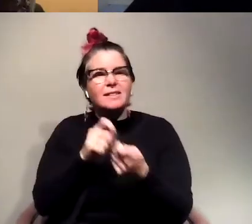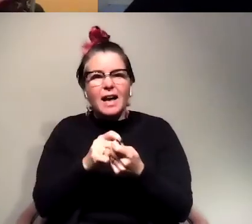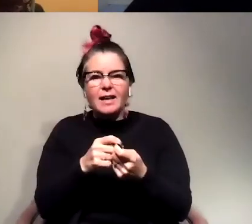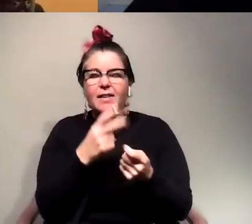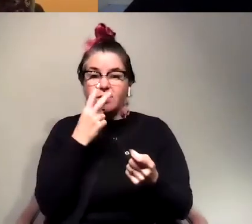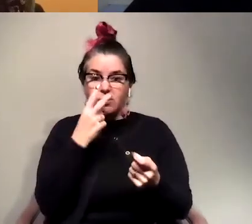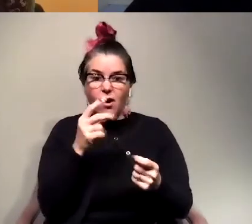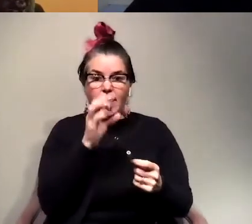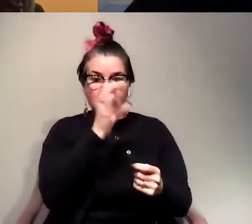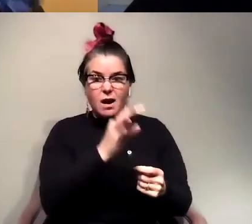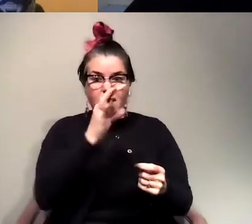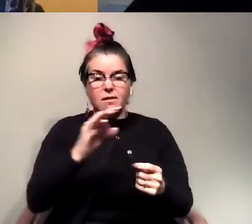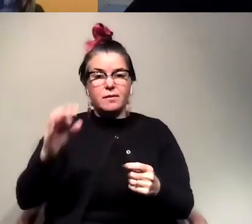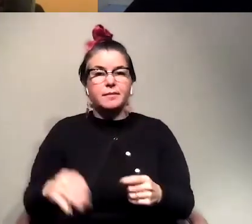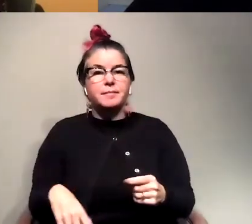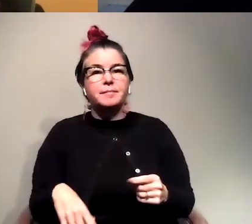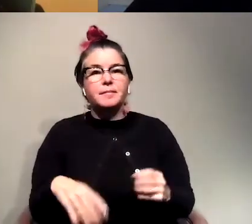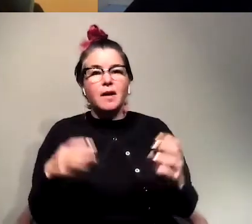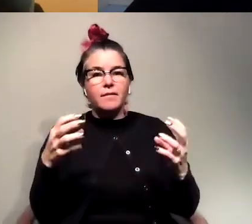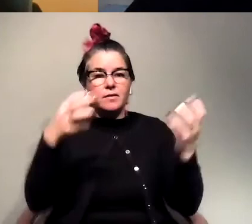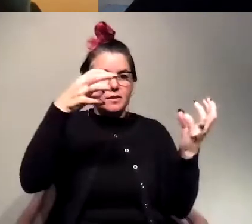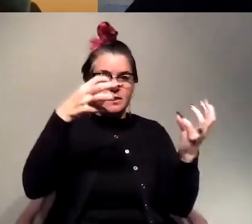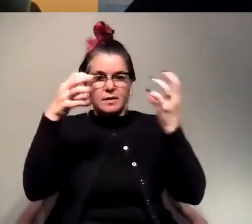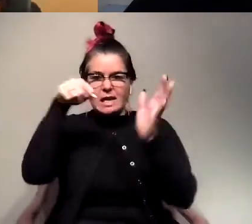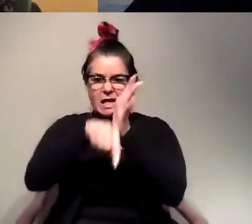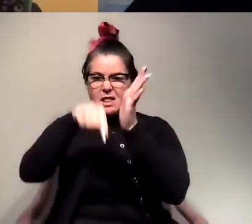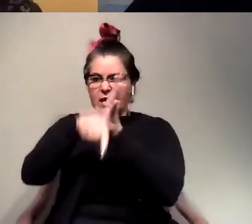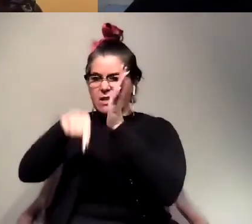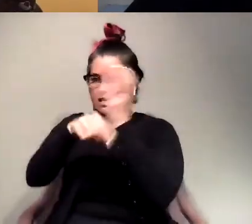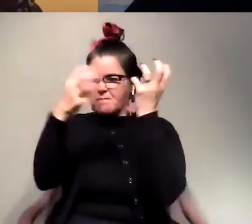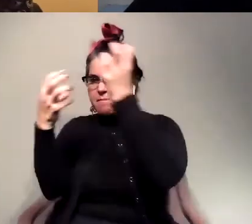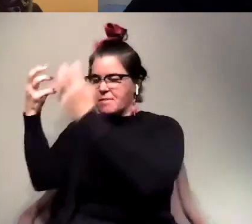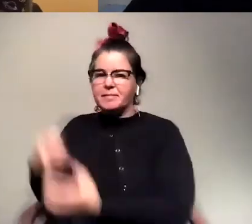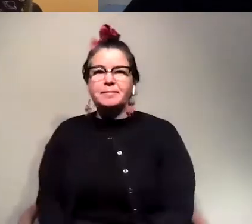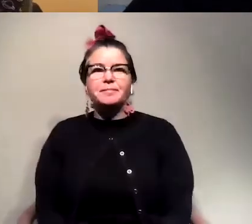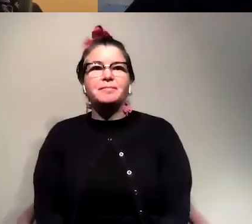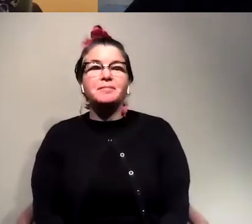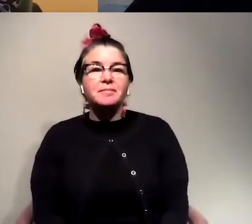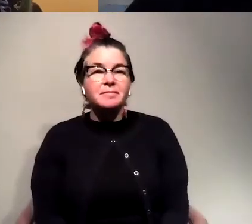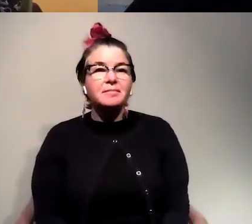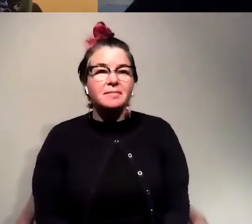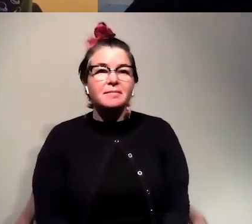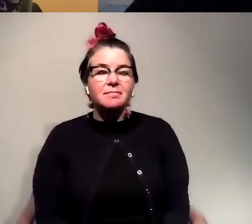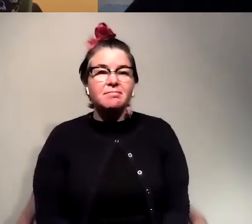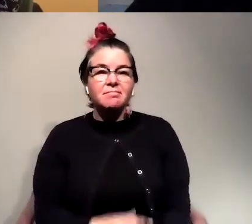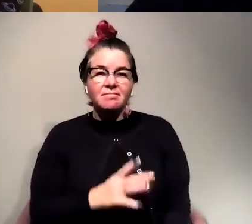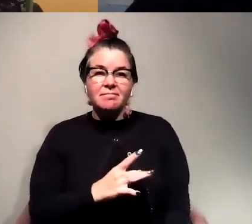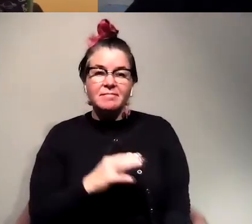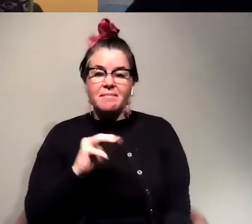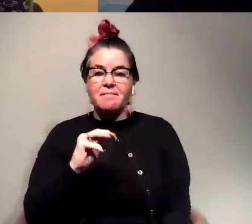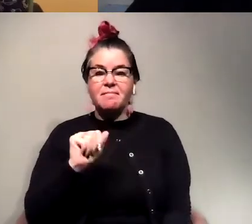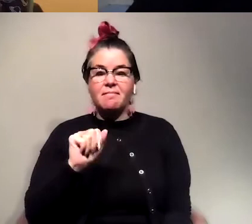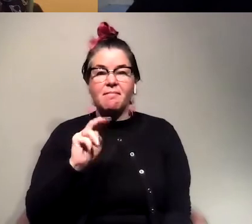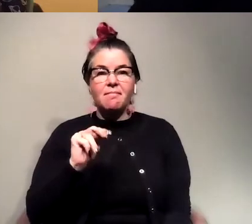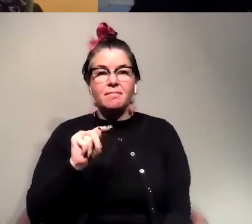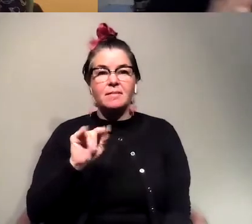dot on the screen, because they all of a sudden kill, kill, kill. That's so they're Manta shrimp